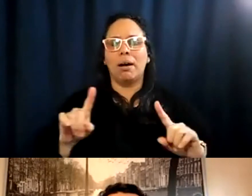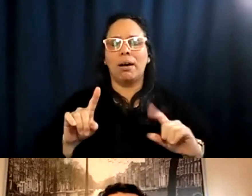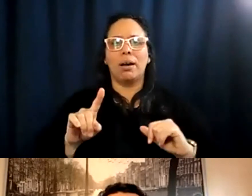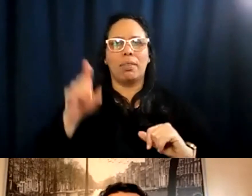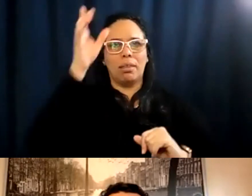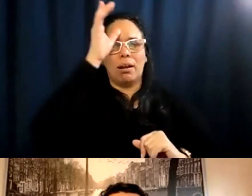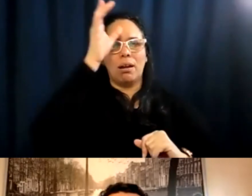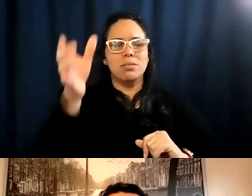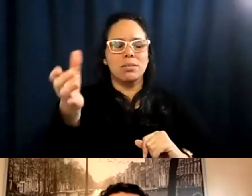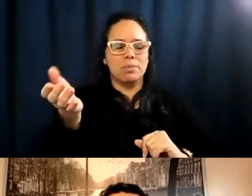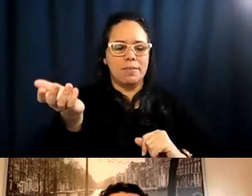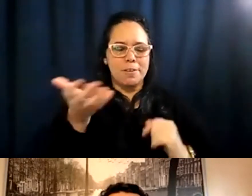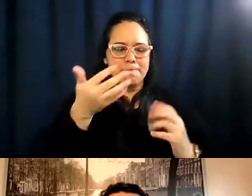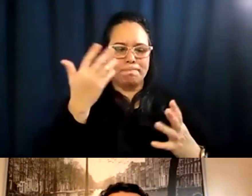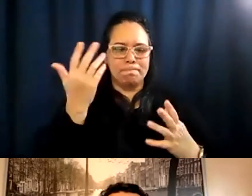of